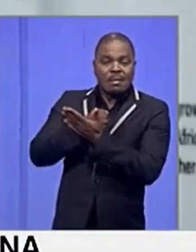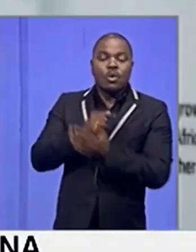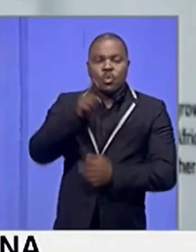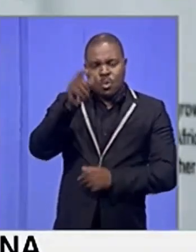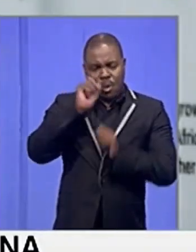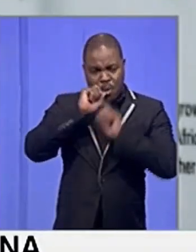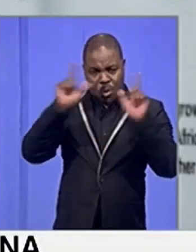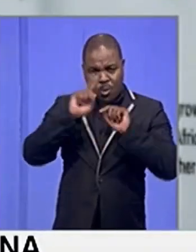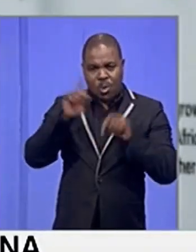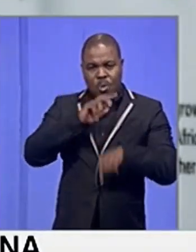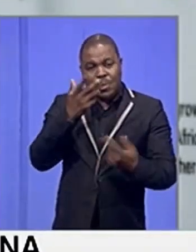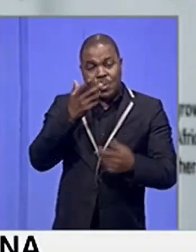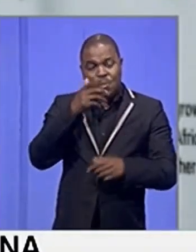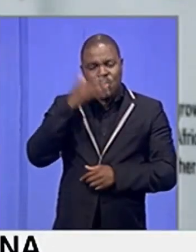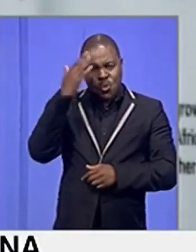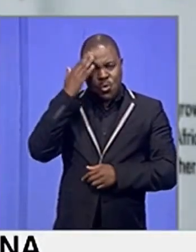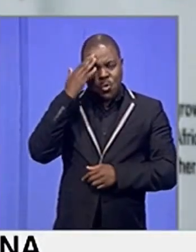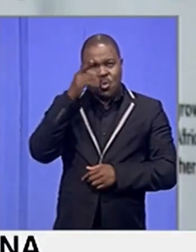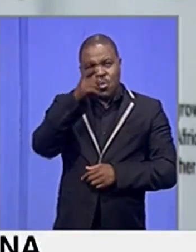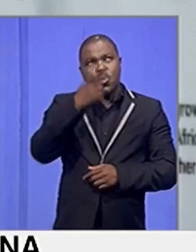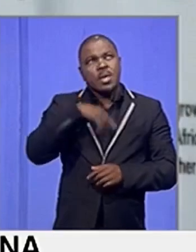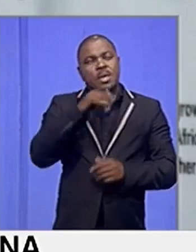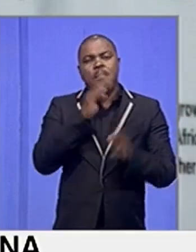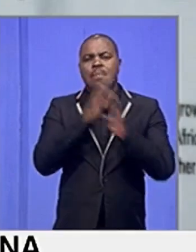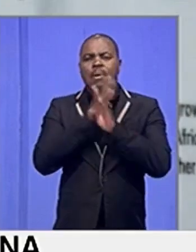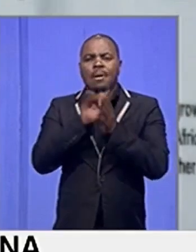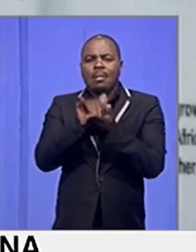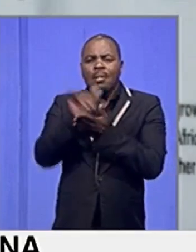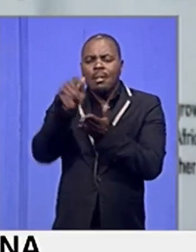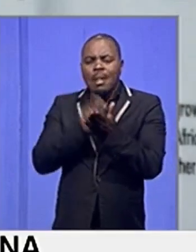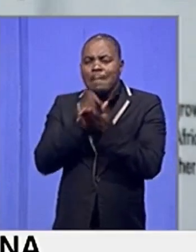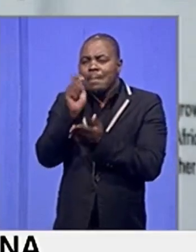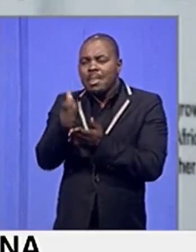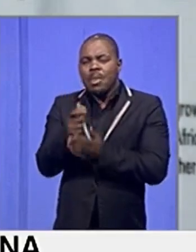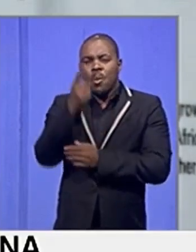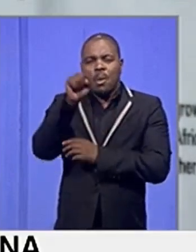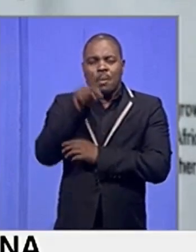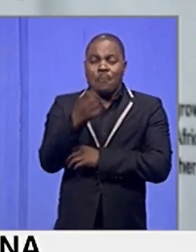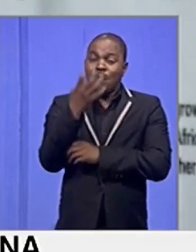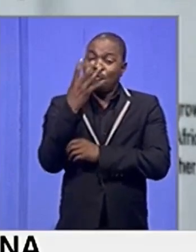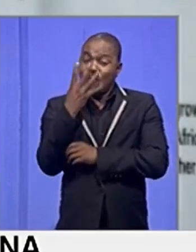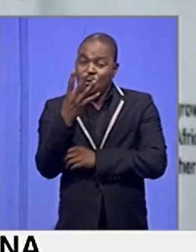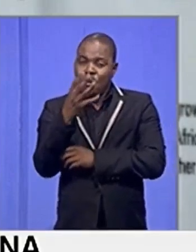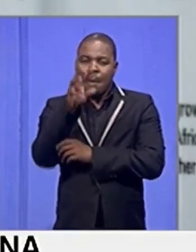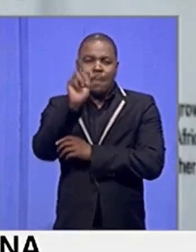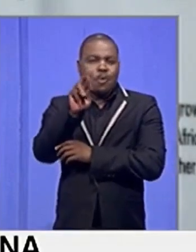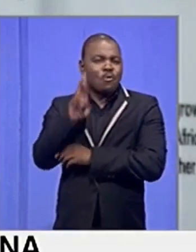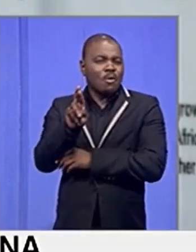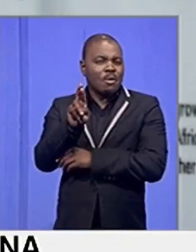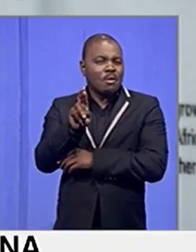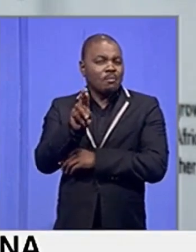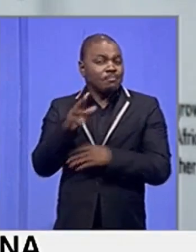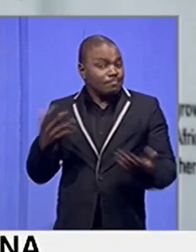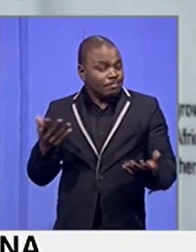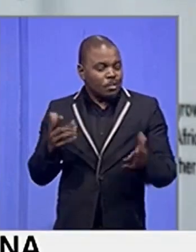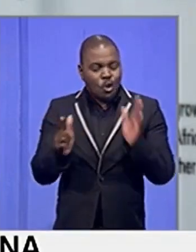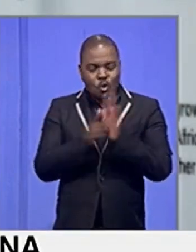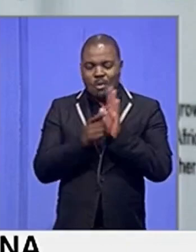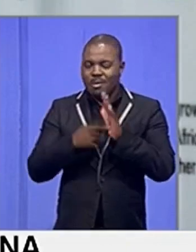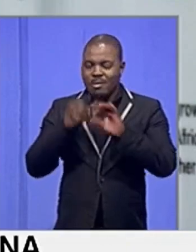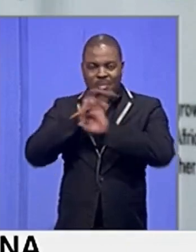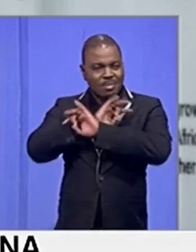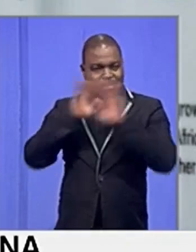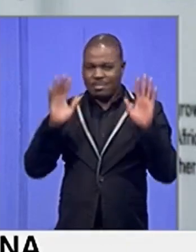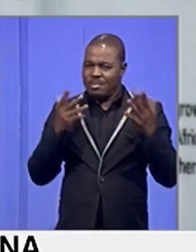had to hire that chartered flight for 1.4 million rand. It's at our expense. And the law is very clear in